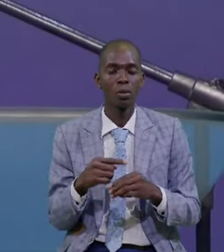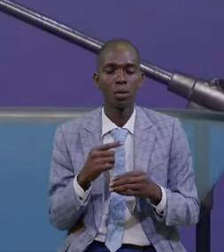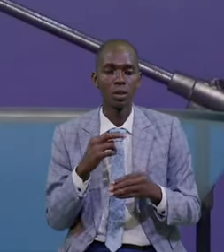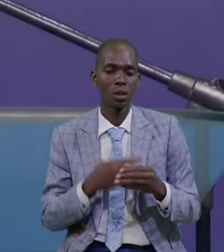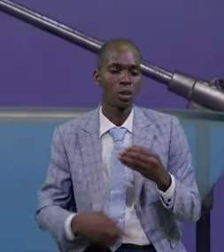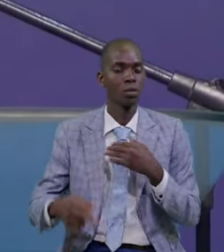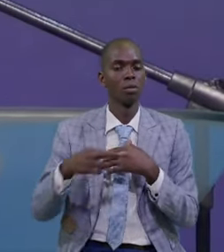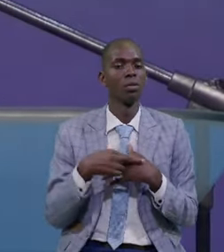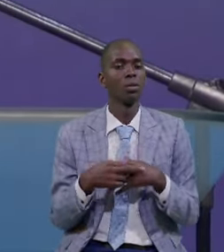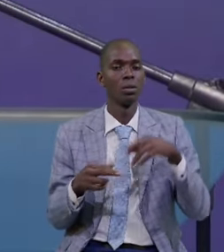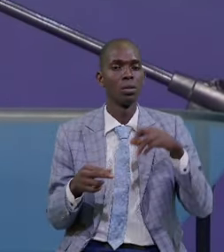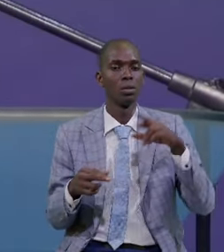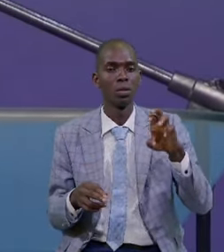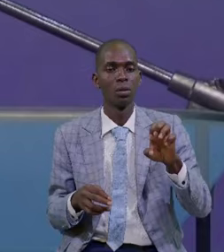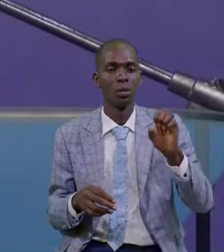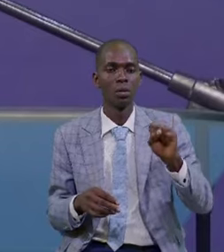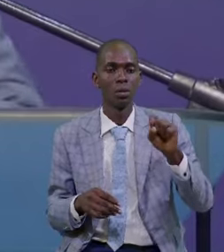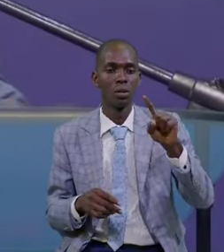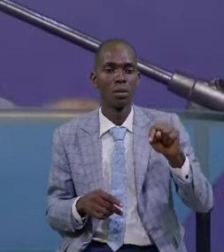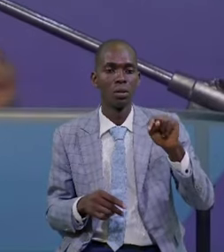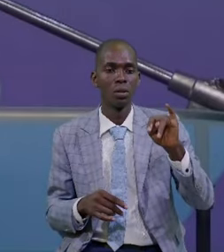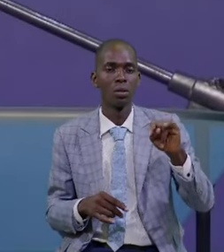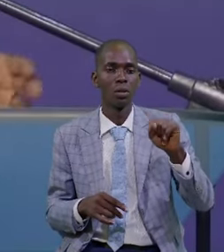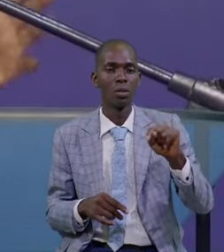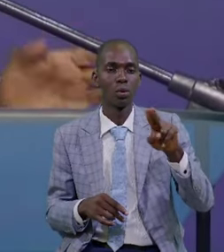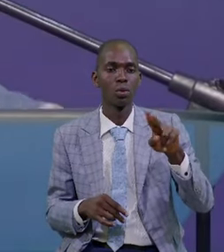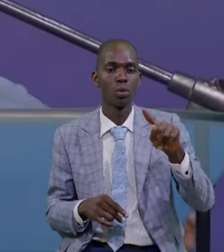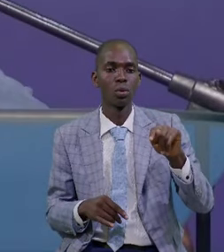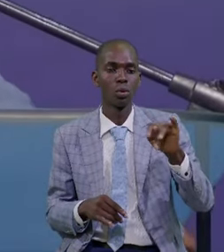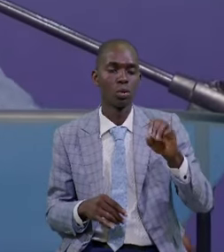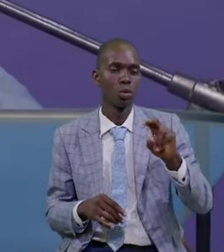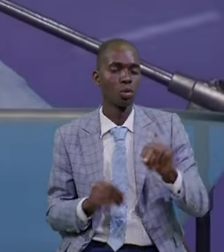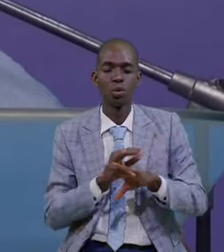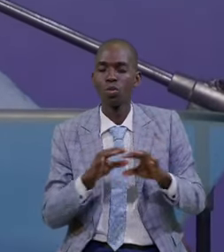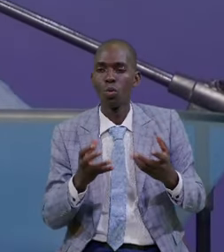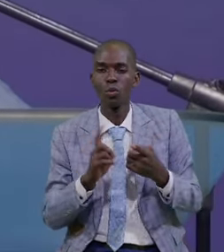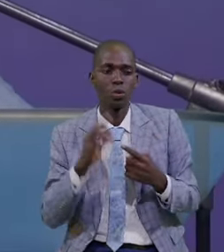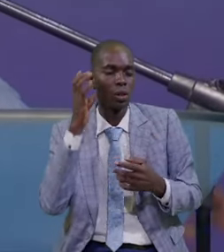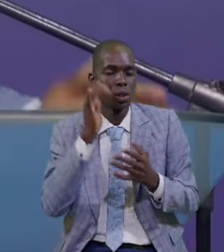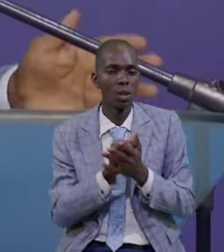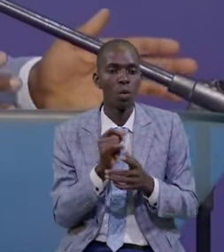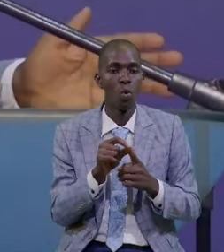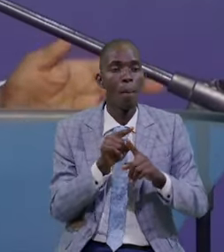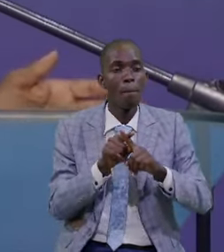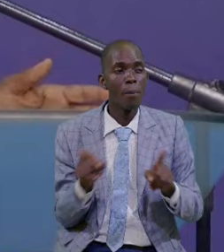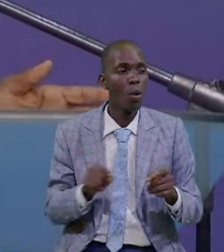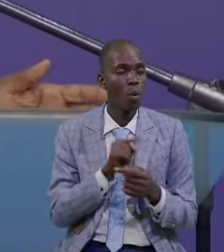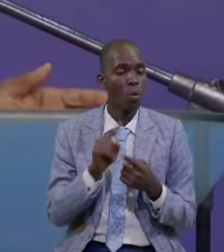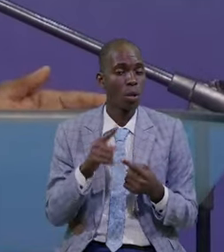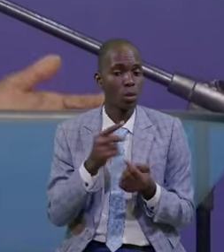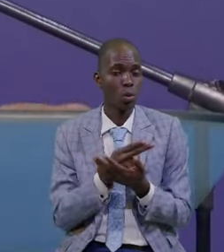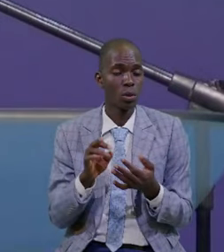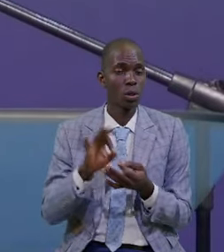All they want is this, this, and that. But you know, when the Holy Ghost comes, he leads the